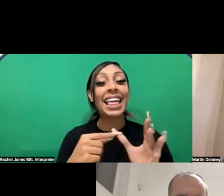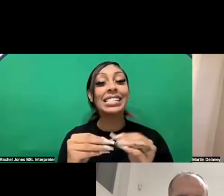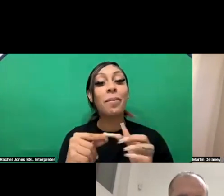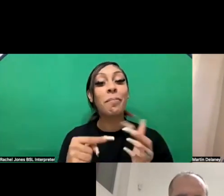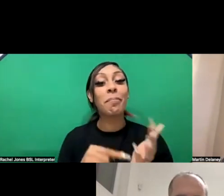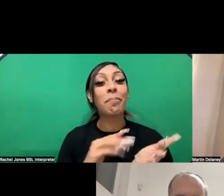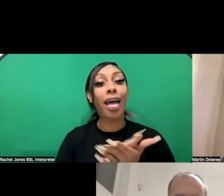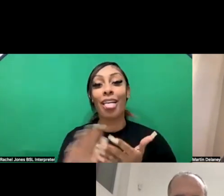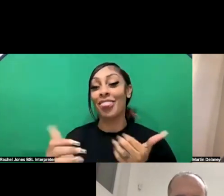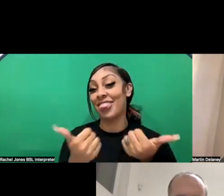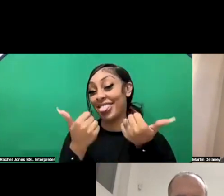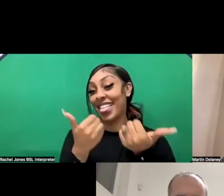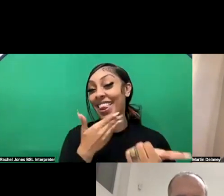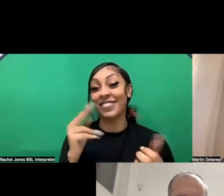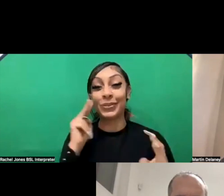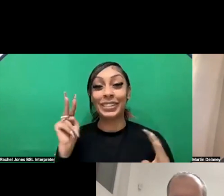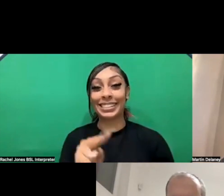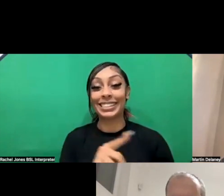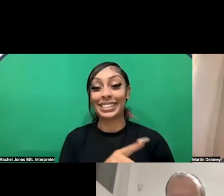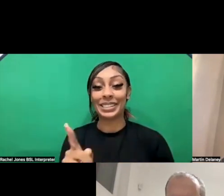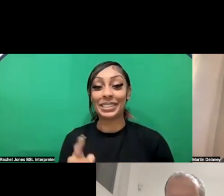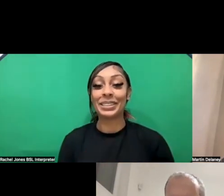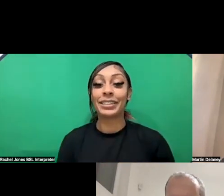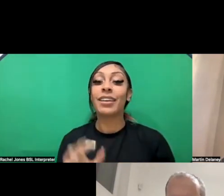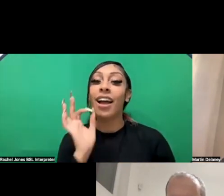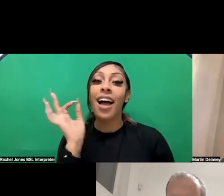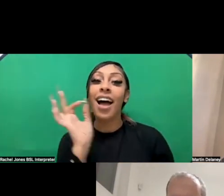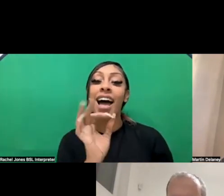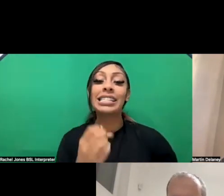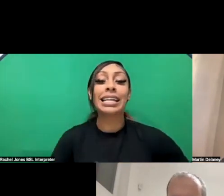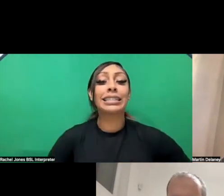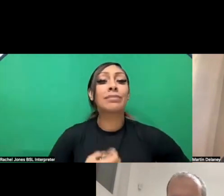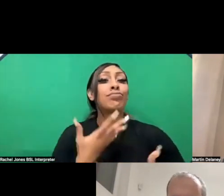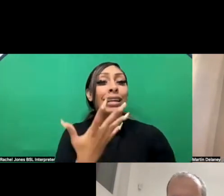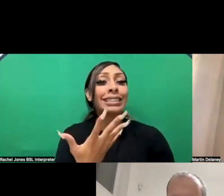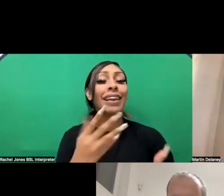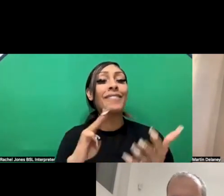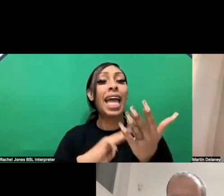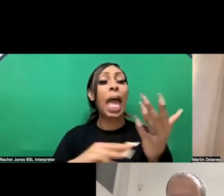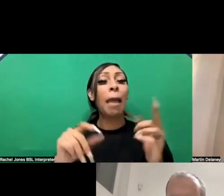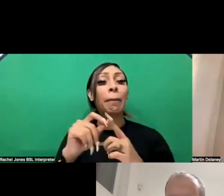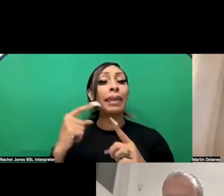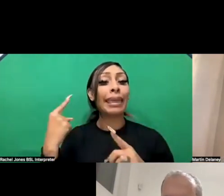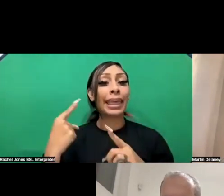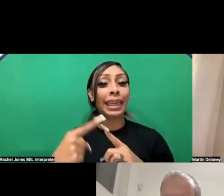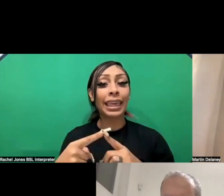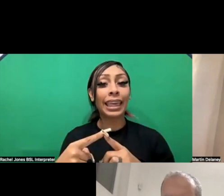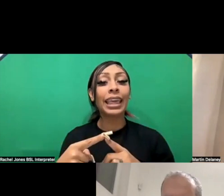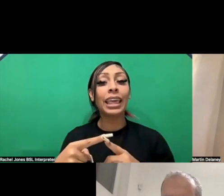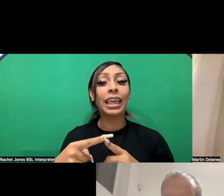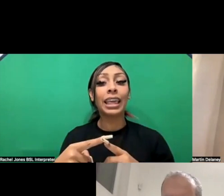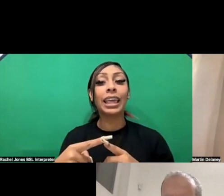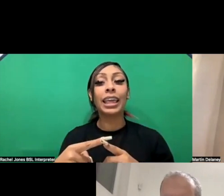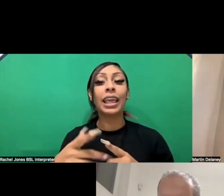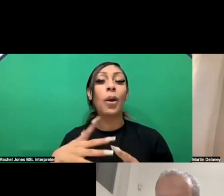here. Elizabeth asked on the thread of kind of expressiveness and MPE. She'd like to hear thoughts